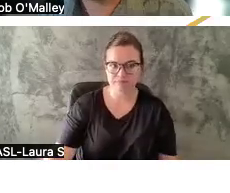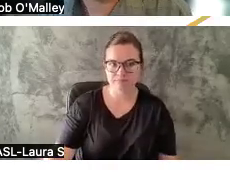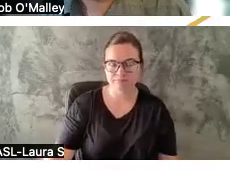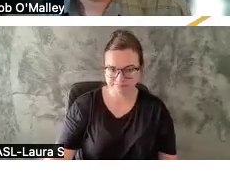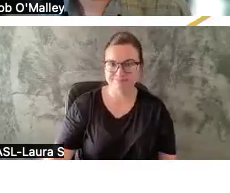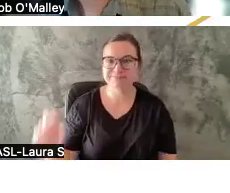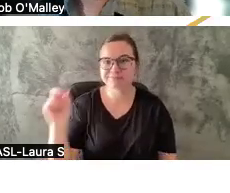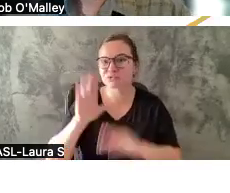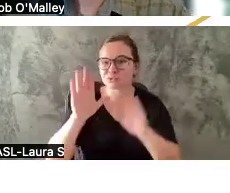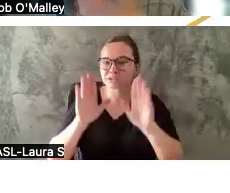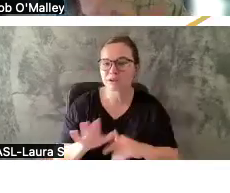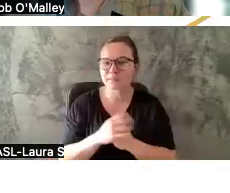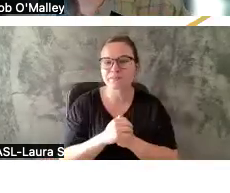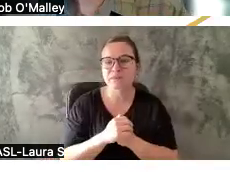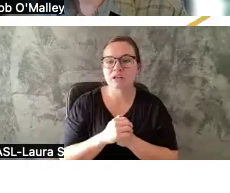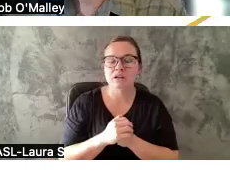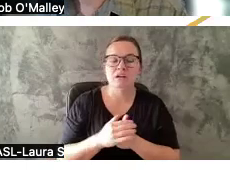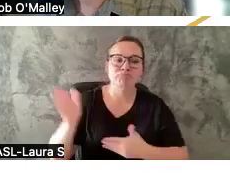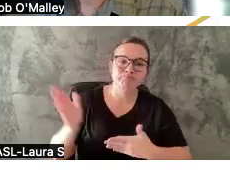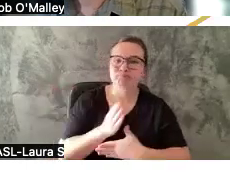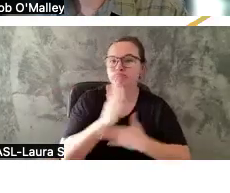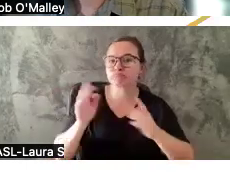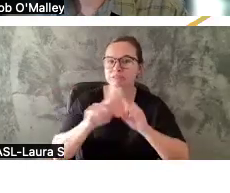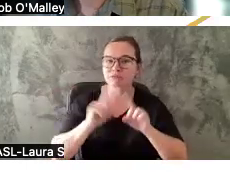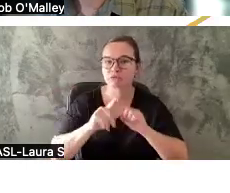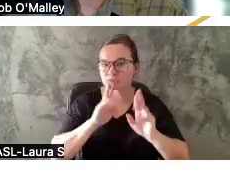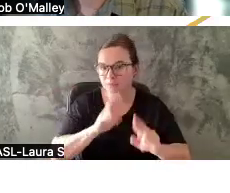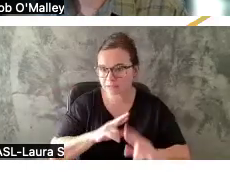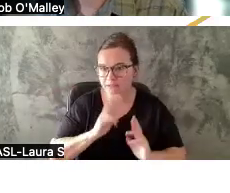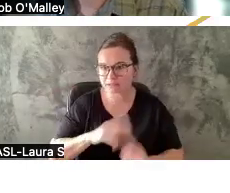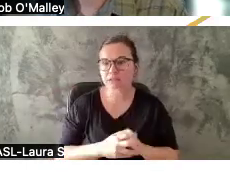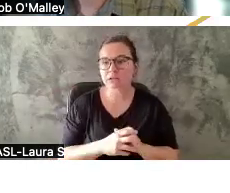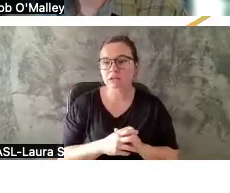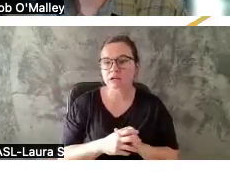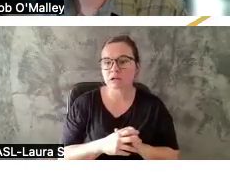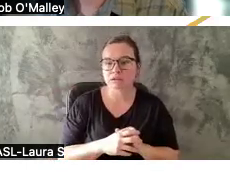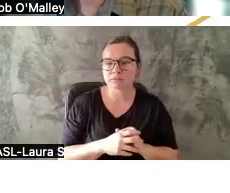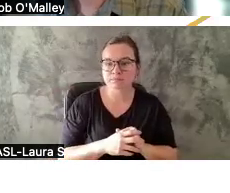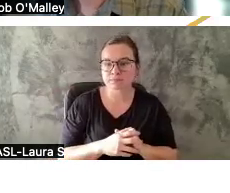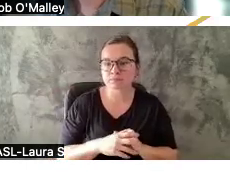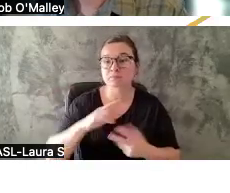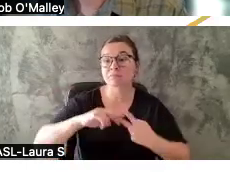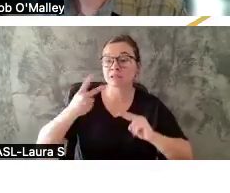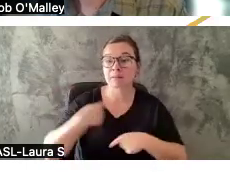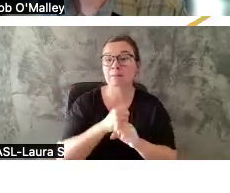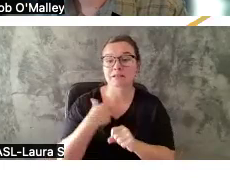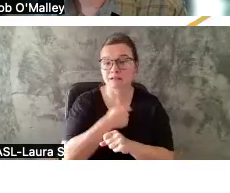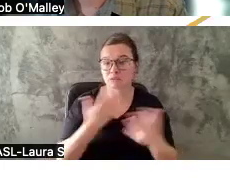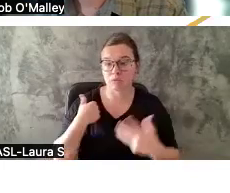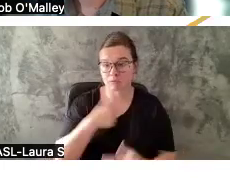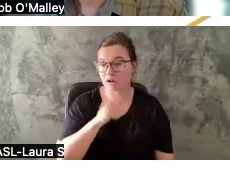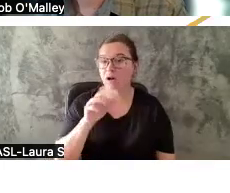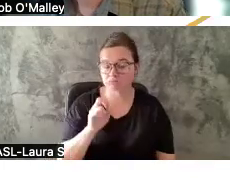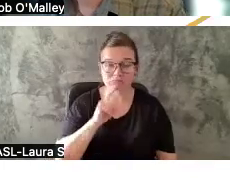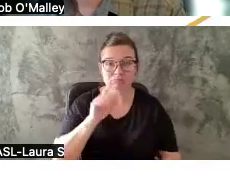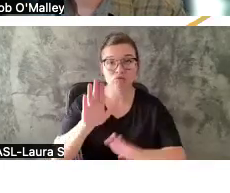Okay, great. So, a range of responses there. In keeping with, I think, DNA that makes us what we are, that's a great